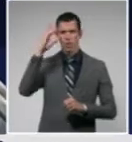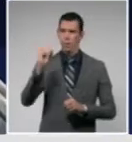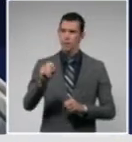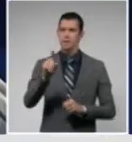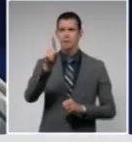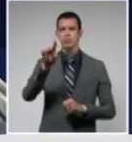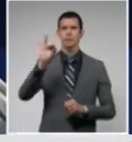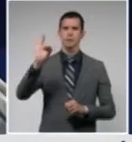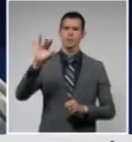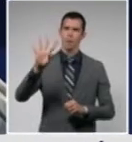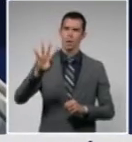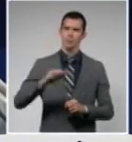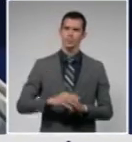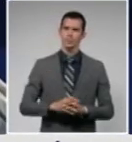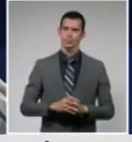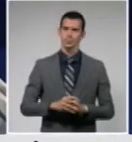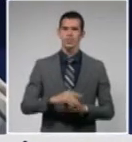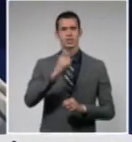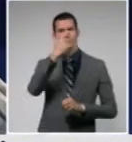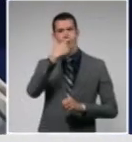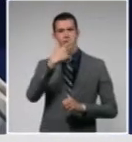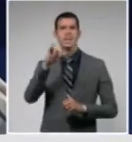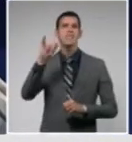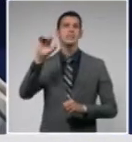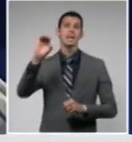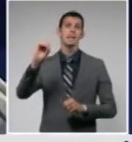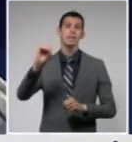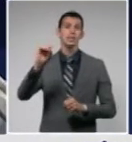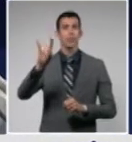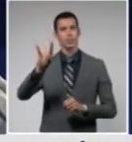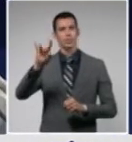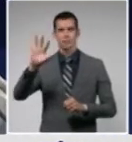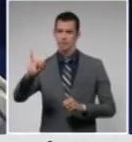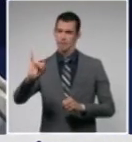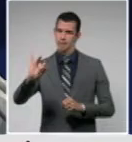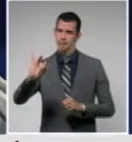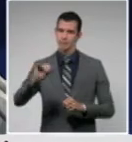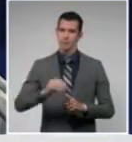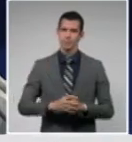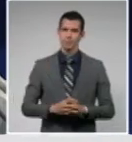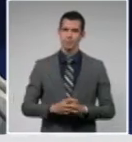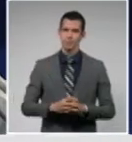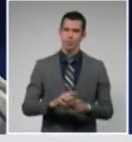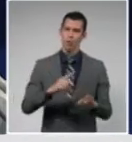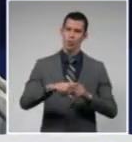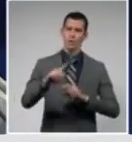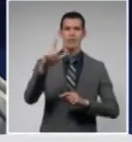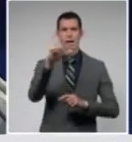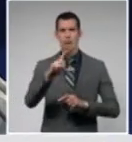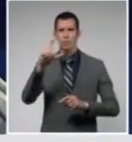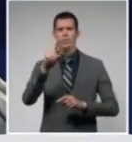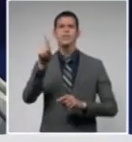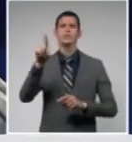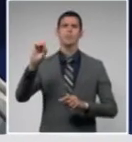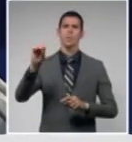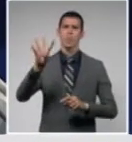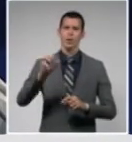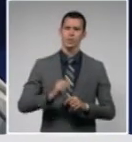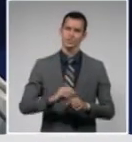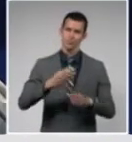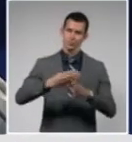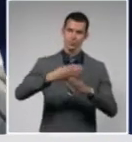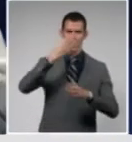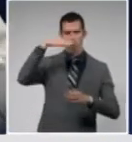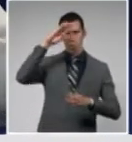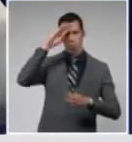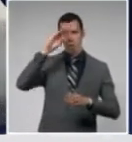Of these 73 positive cases diagnosed yesterday, 50 are Cubans and 23 are